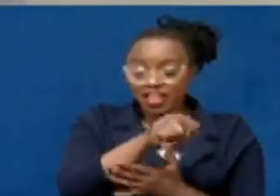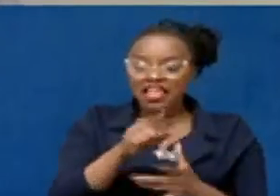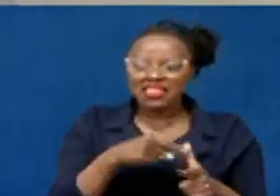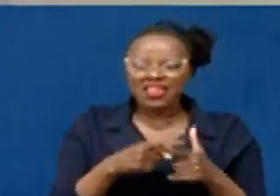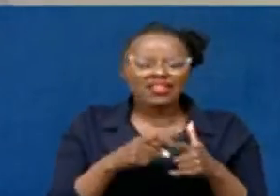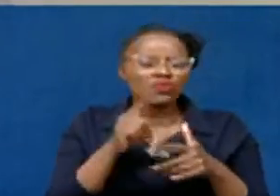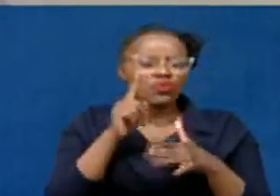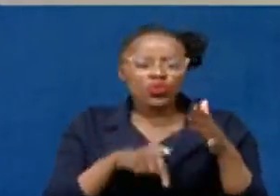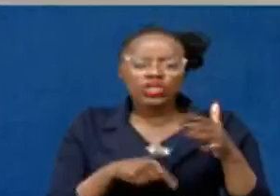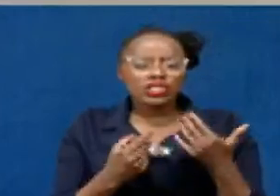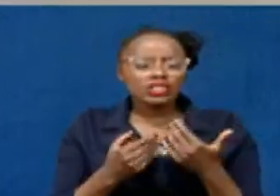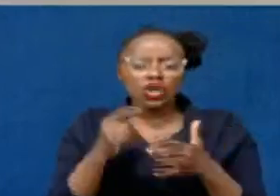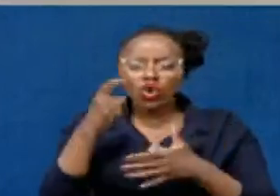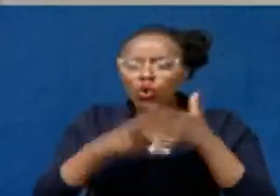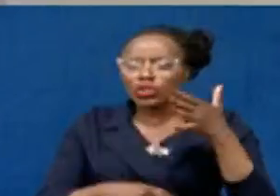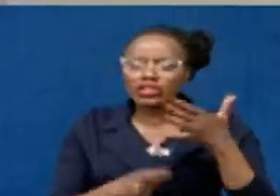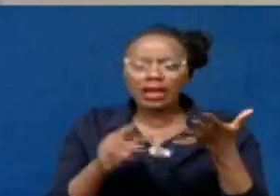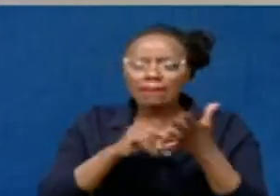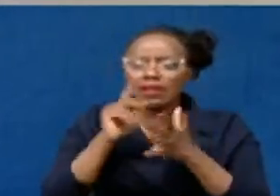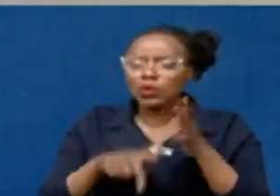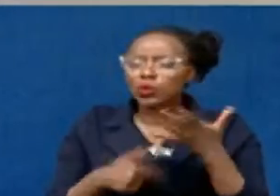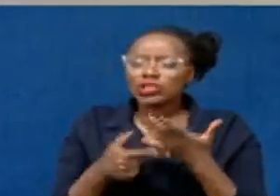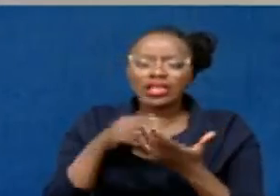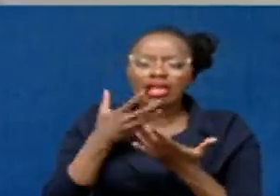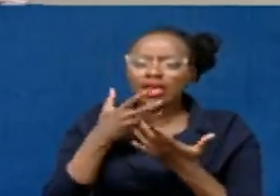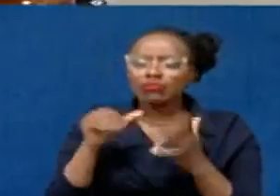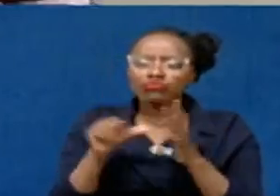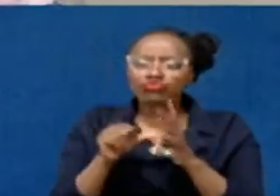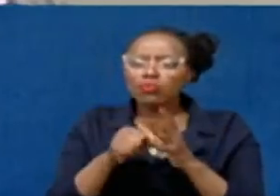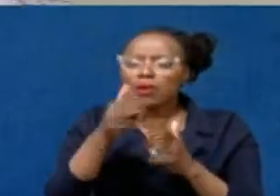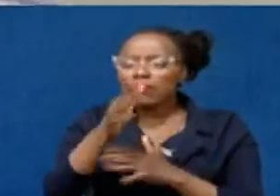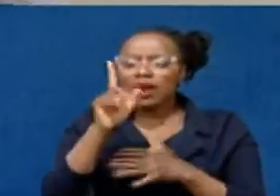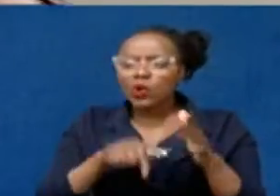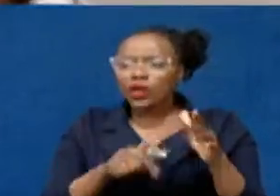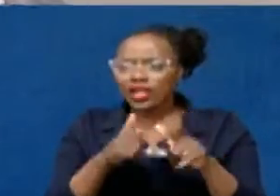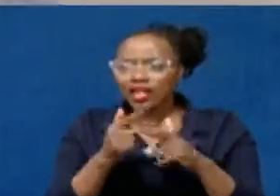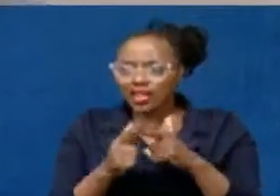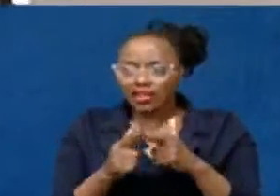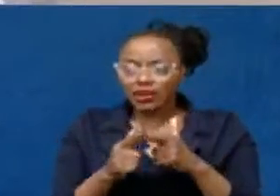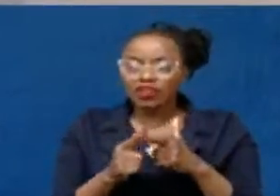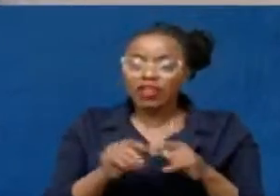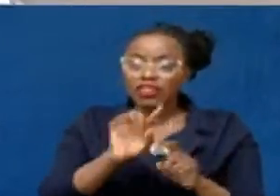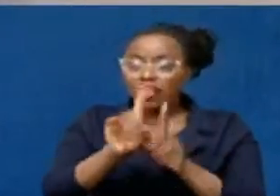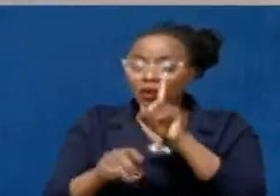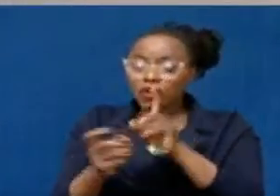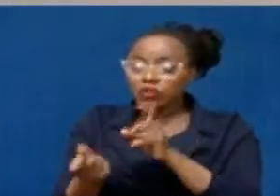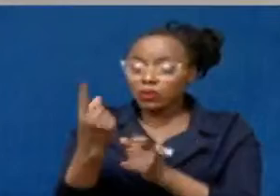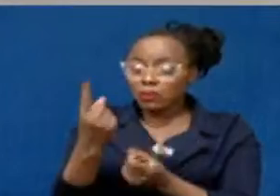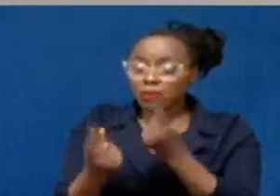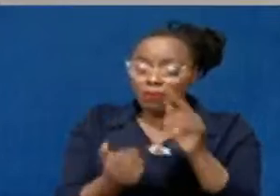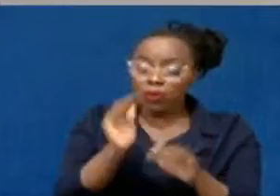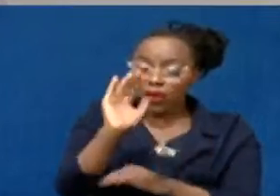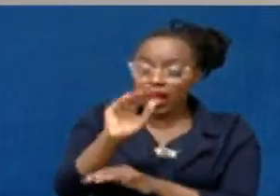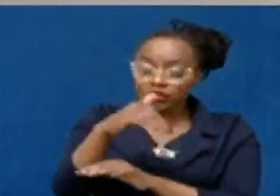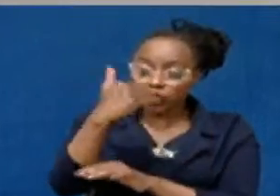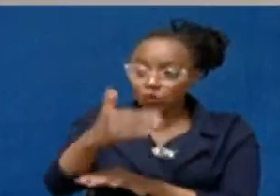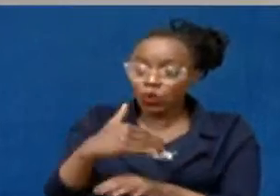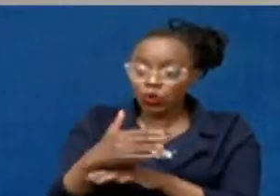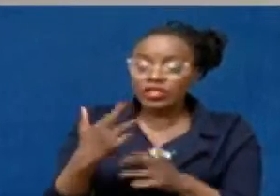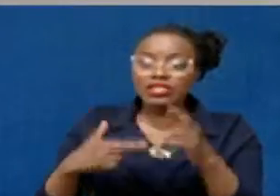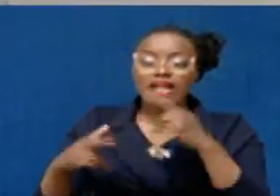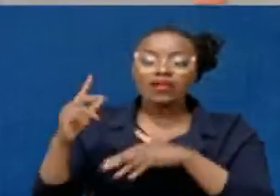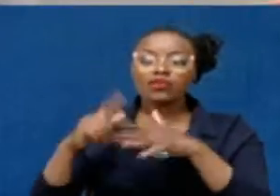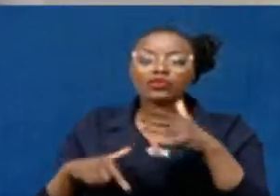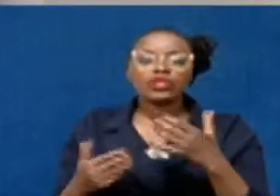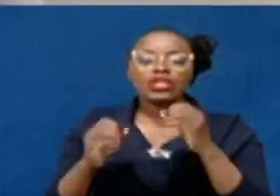at return? What cost? So what is the stake? And the question that will also be asked in reverse